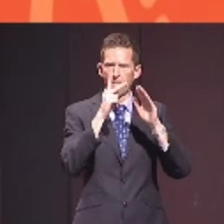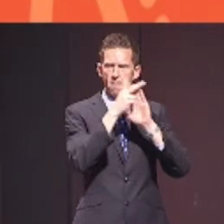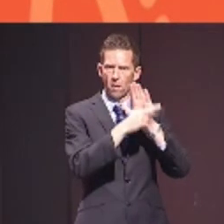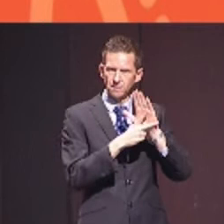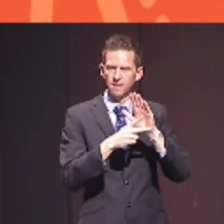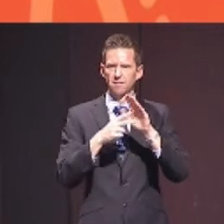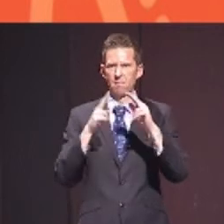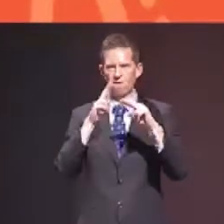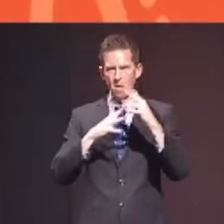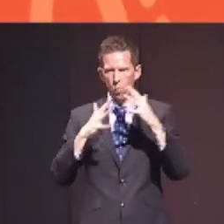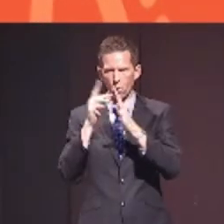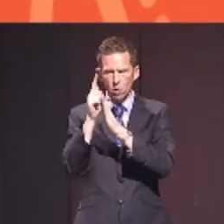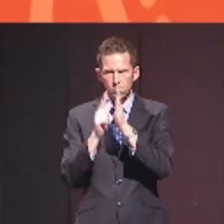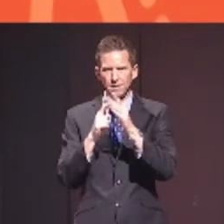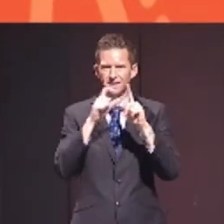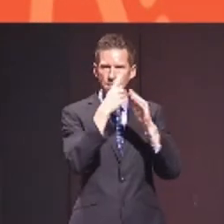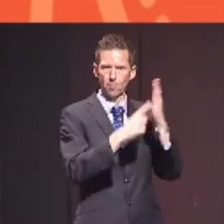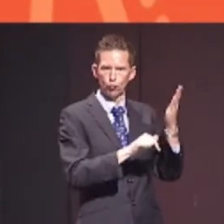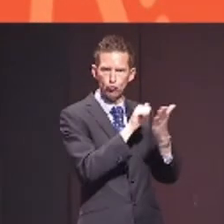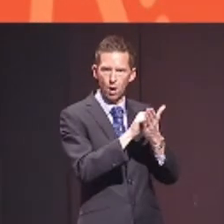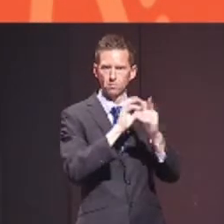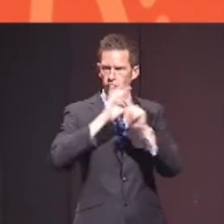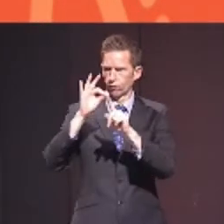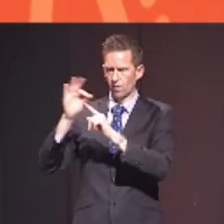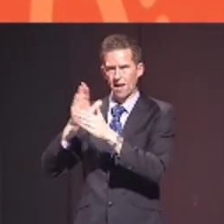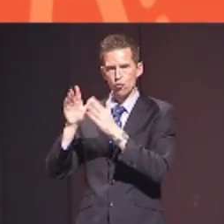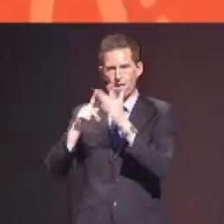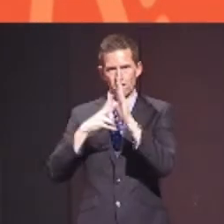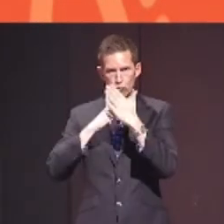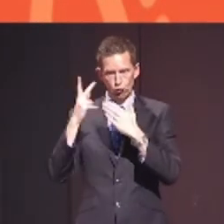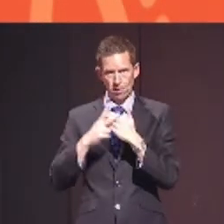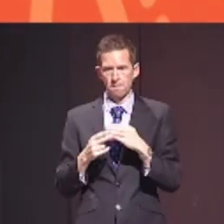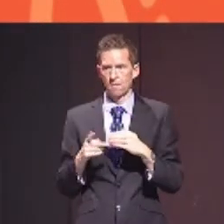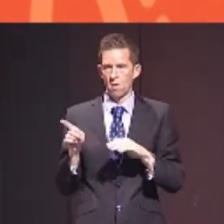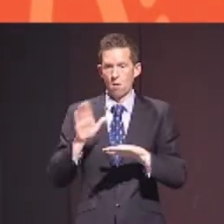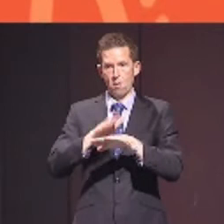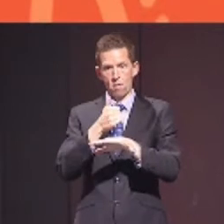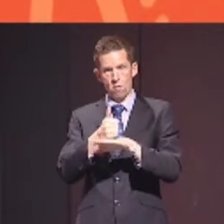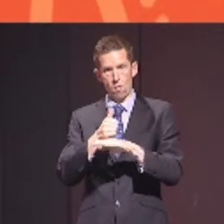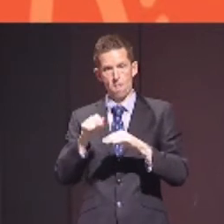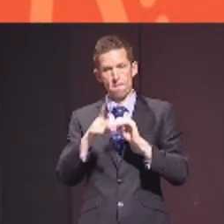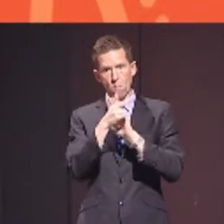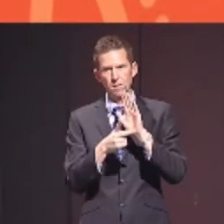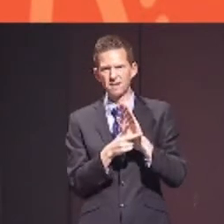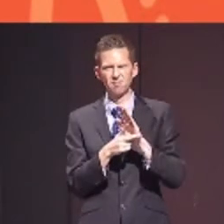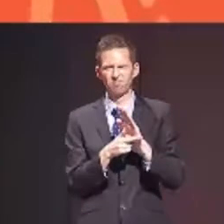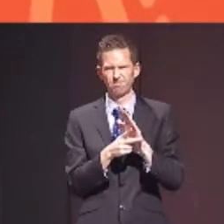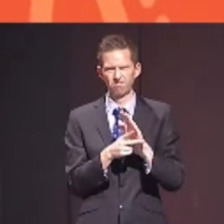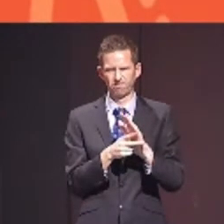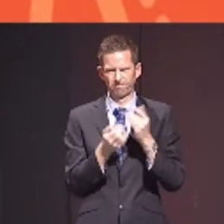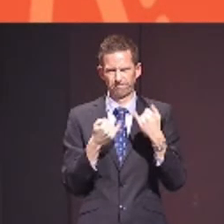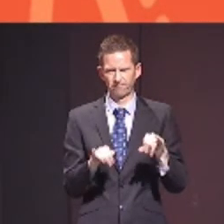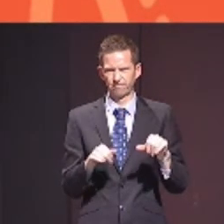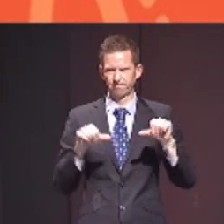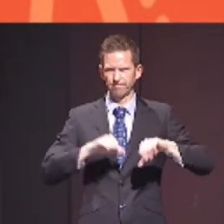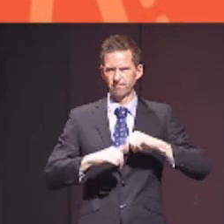support disability rights and scale up of HIV programs, implementation of policies is still very poor,